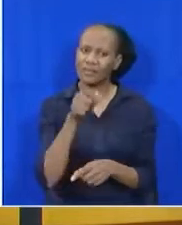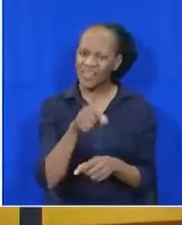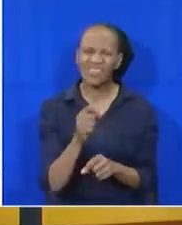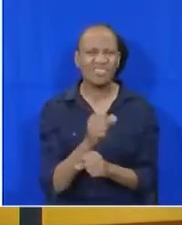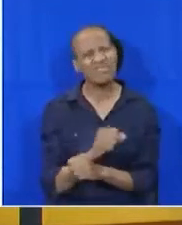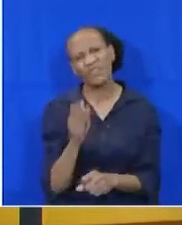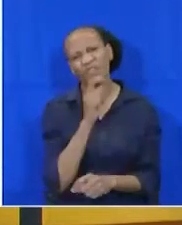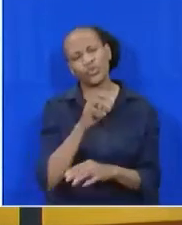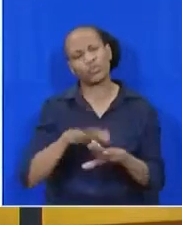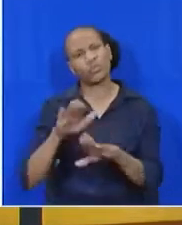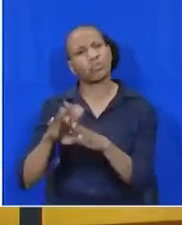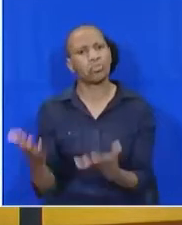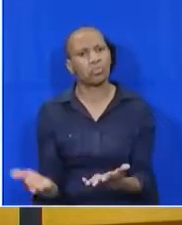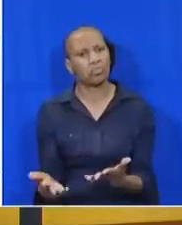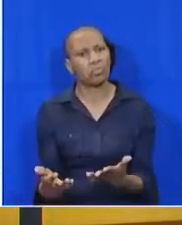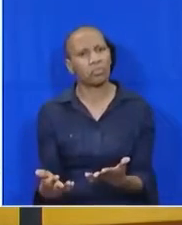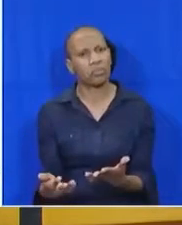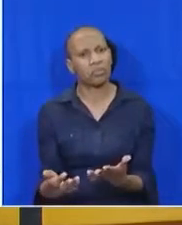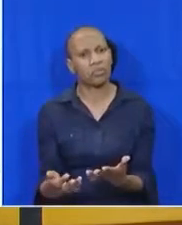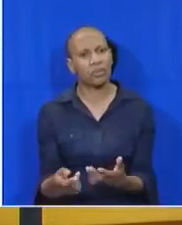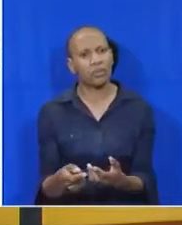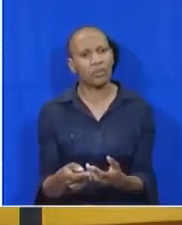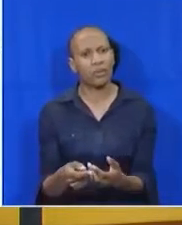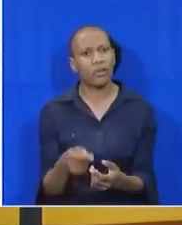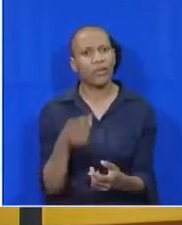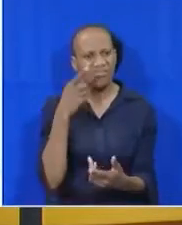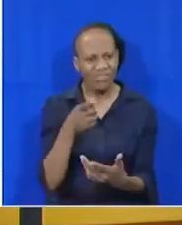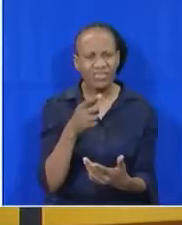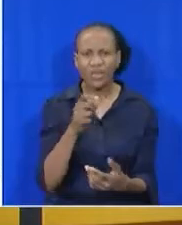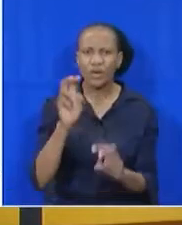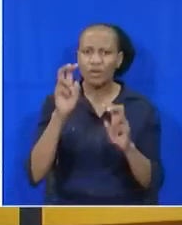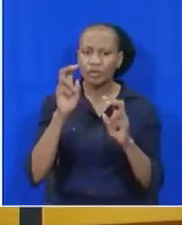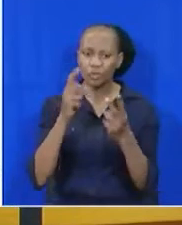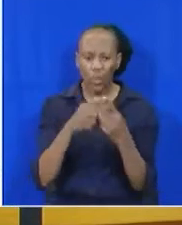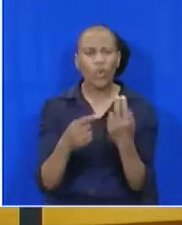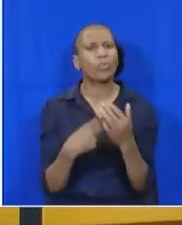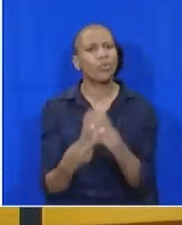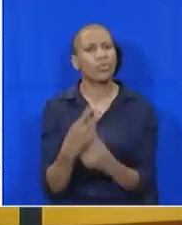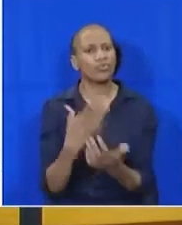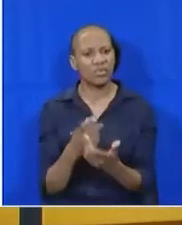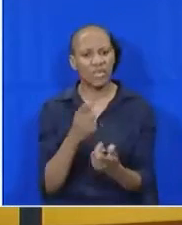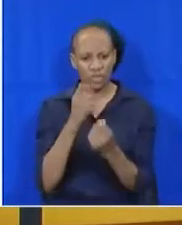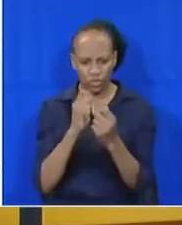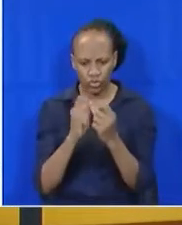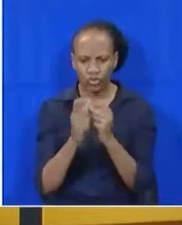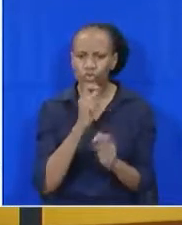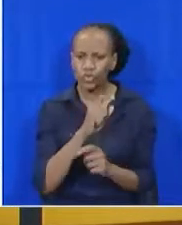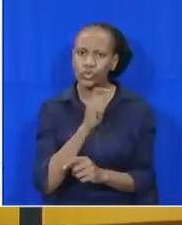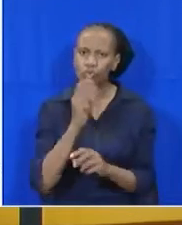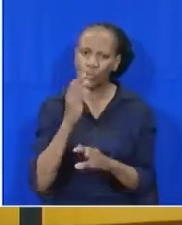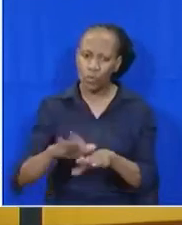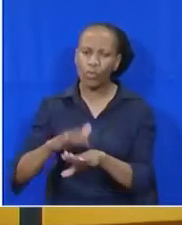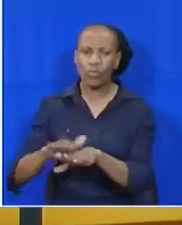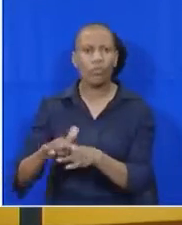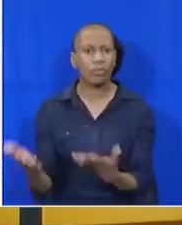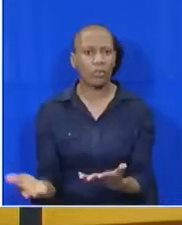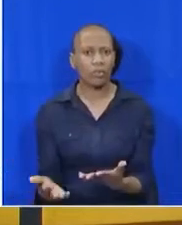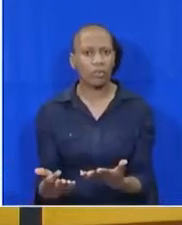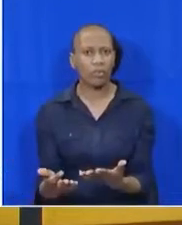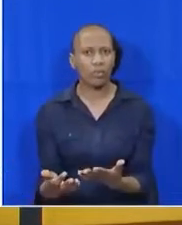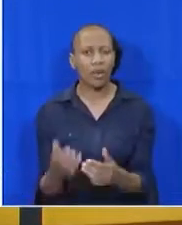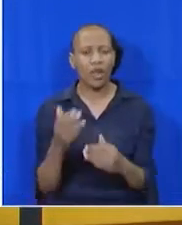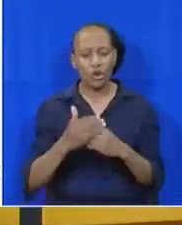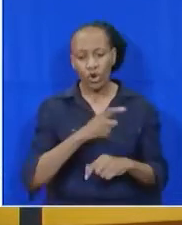underutilized as sources of affordable and renewable energy. We do not have sufficient information on the